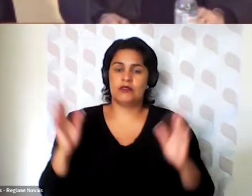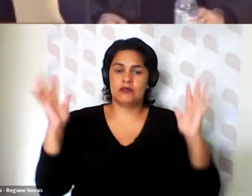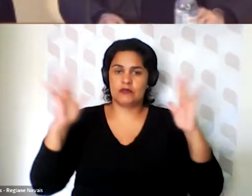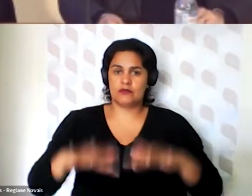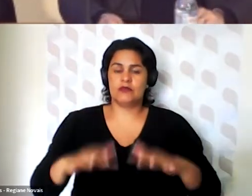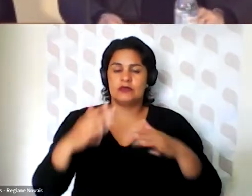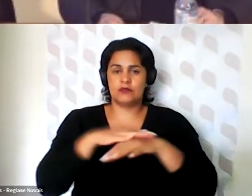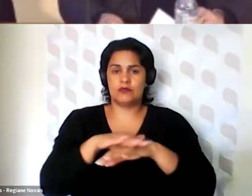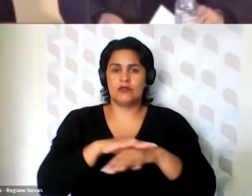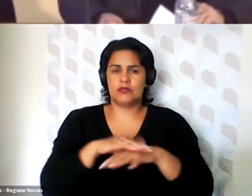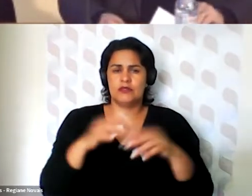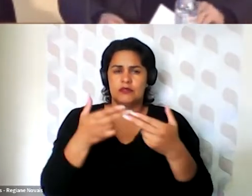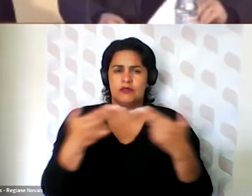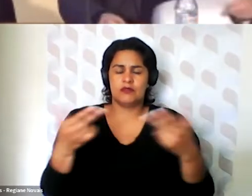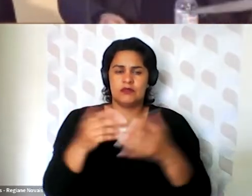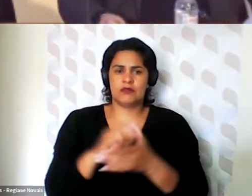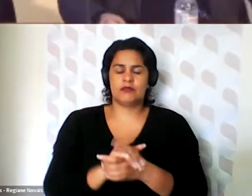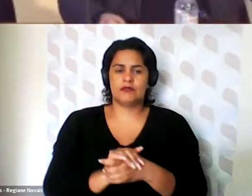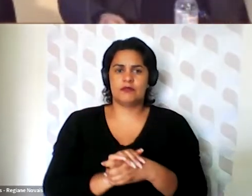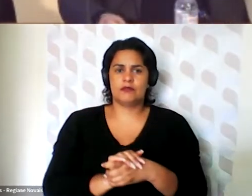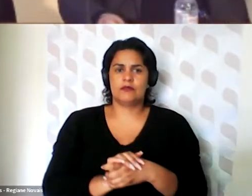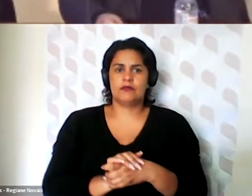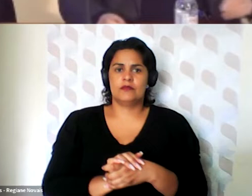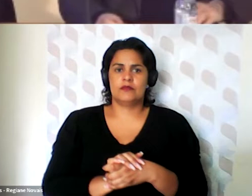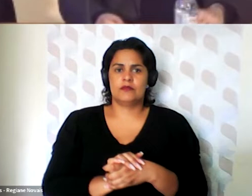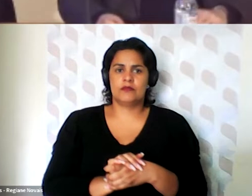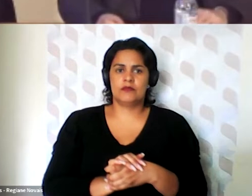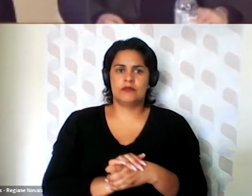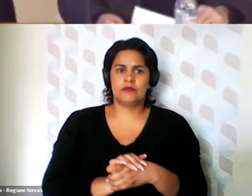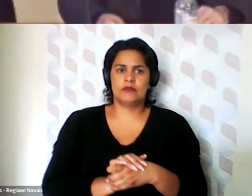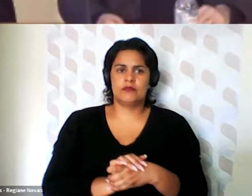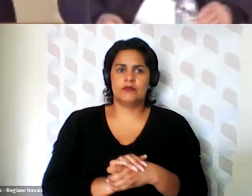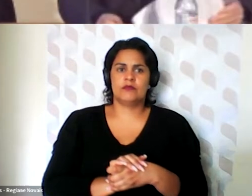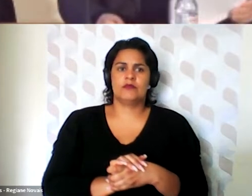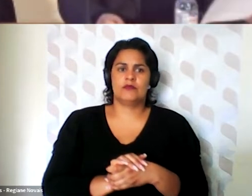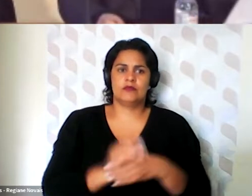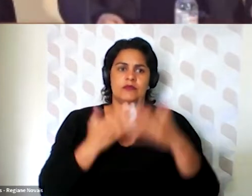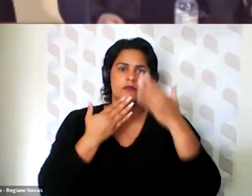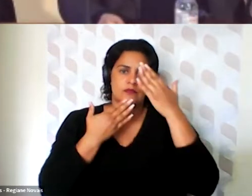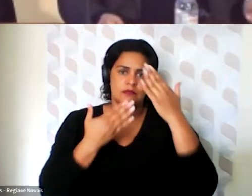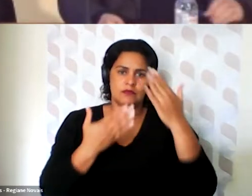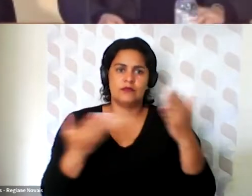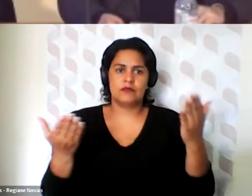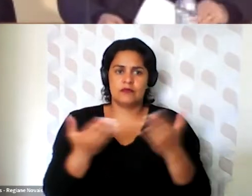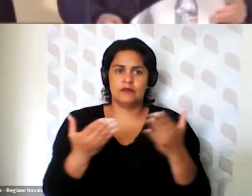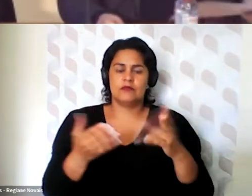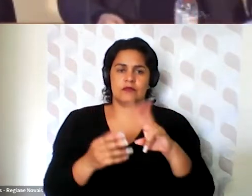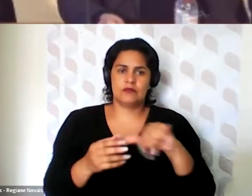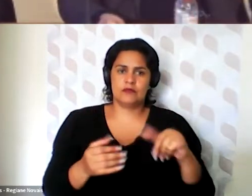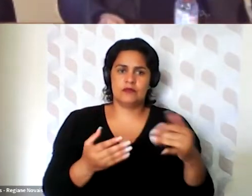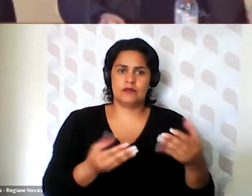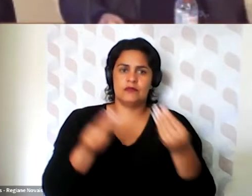Latin America, and it's a leader of development countries as well. So in that